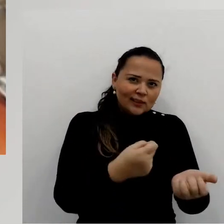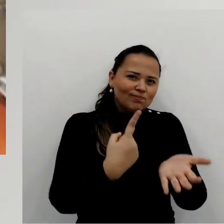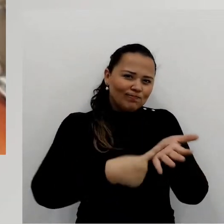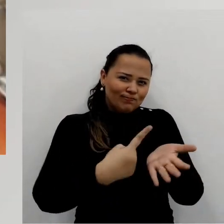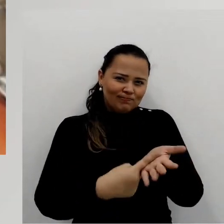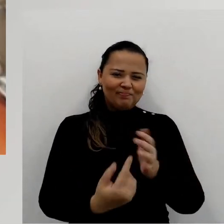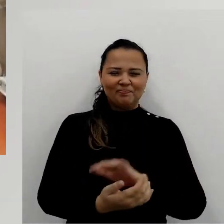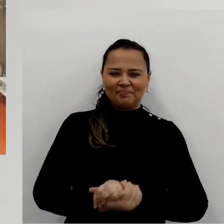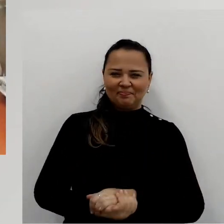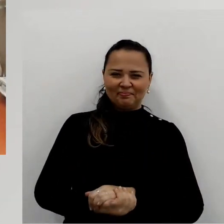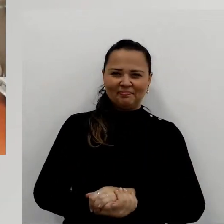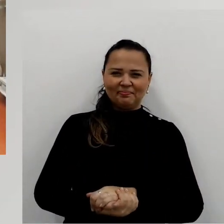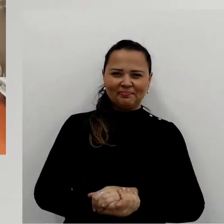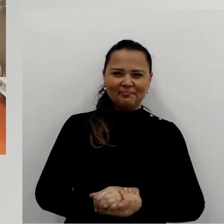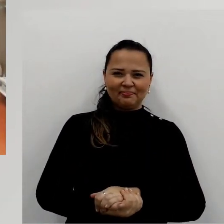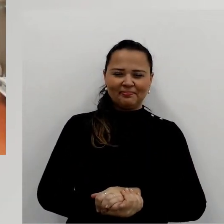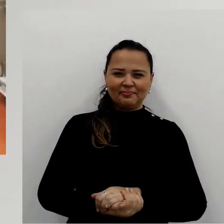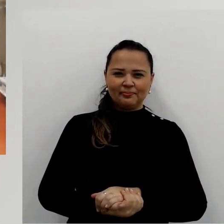once you do that,